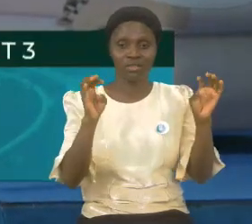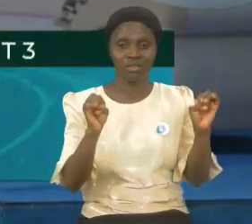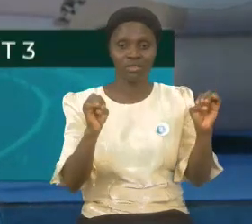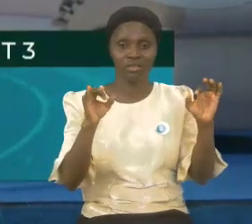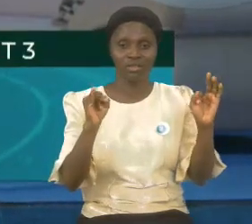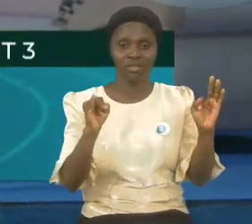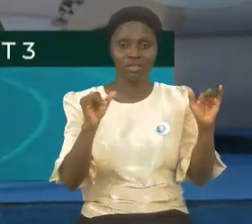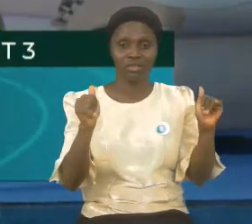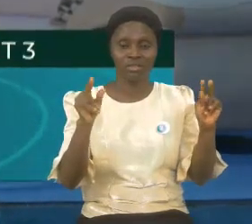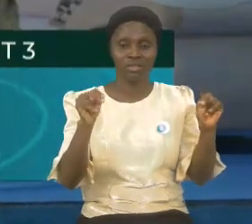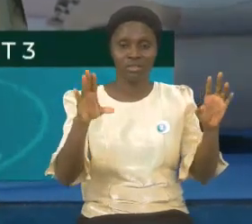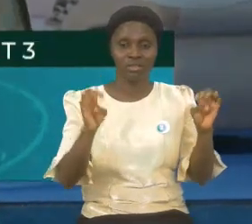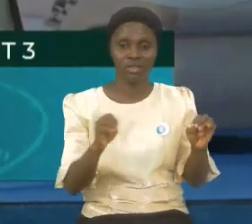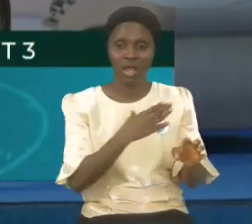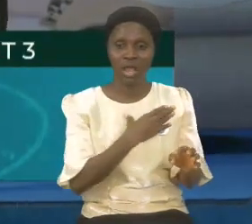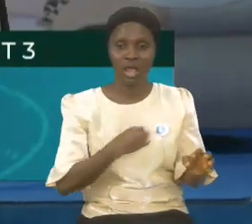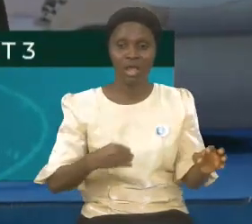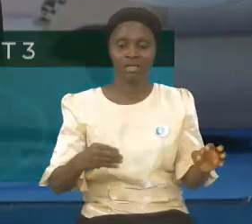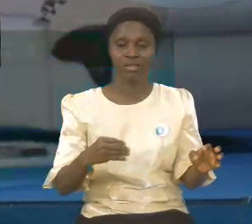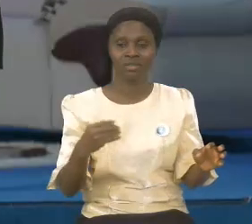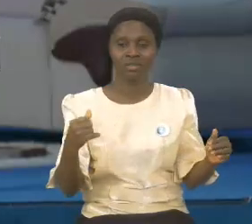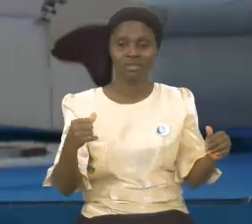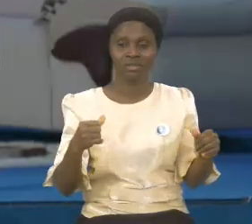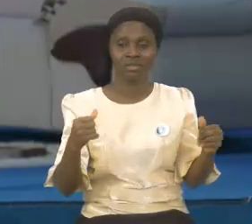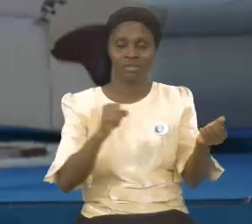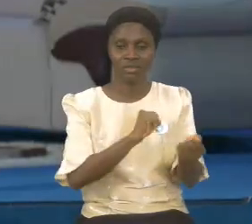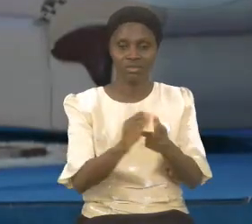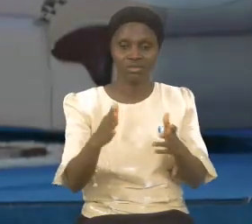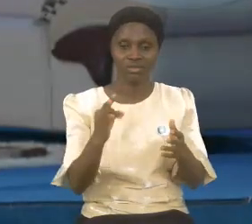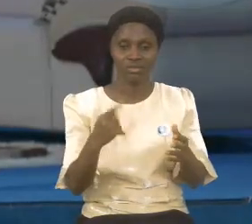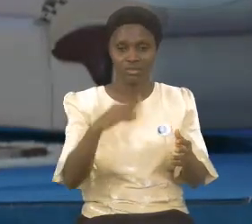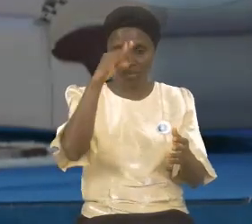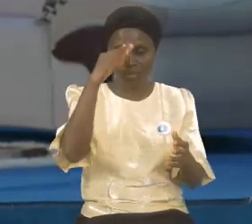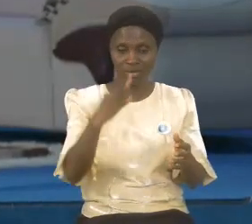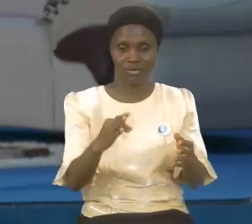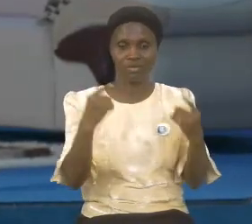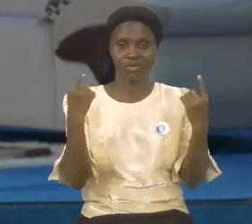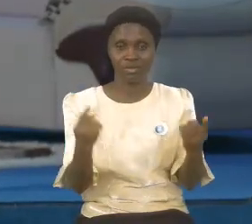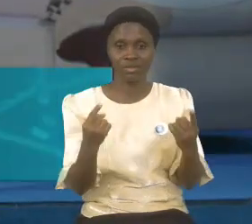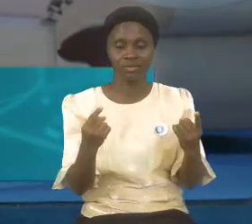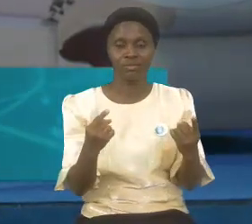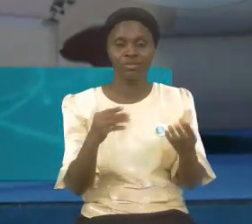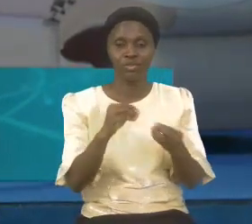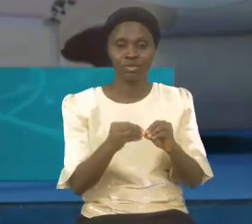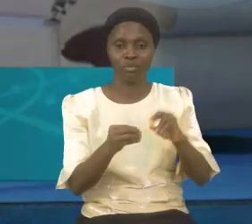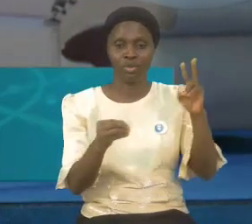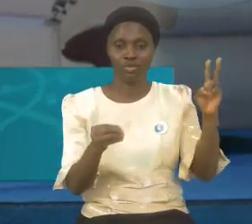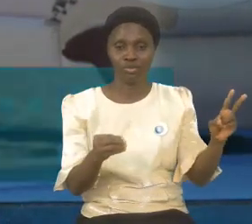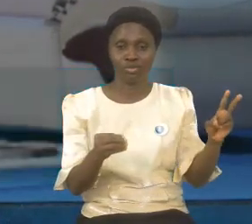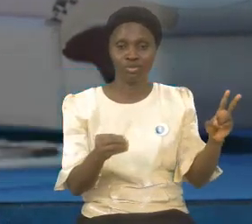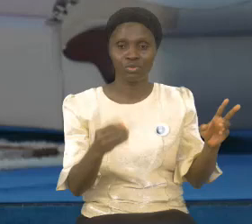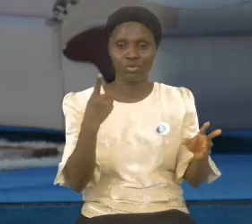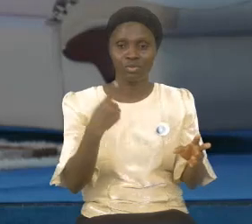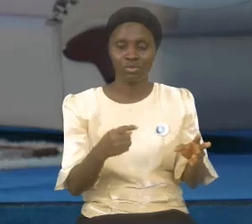sin. Number two, the deity and the dominion of the Son of Man. Number